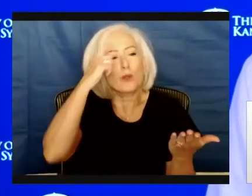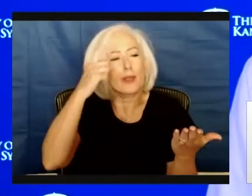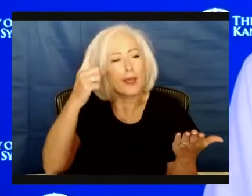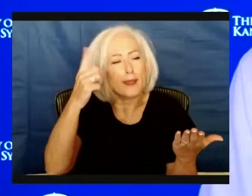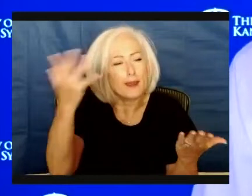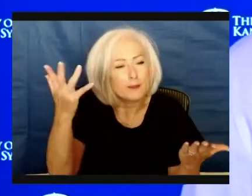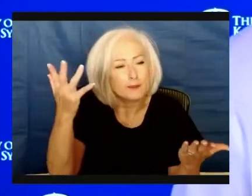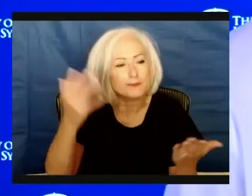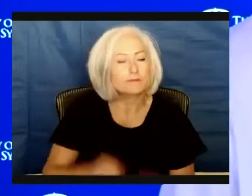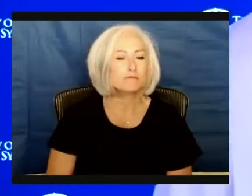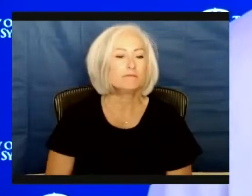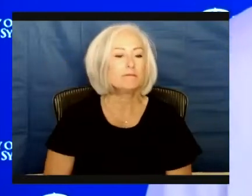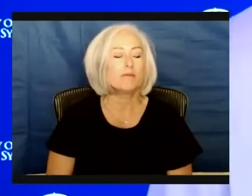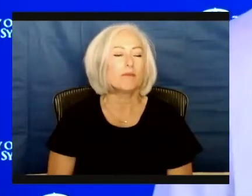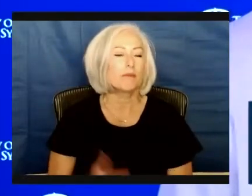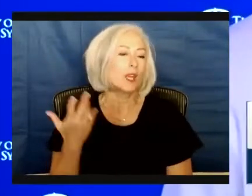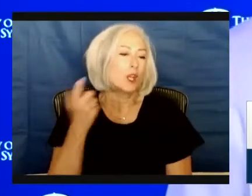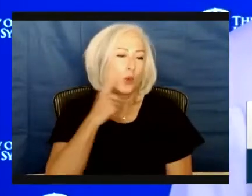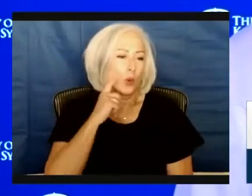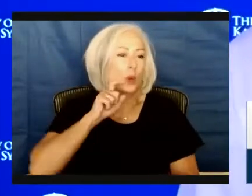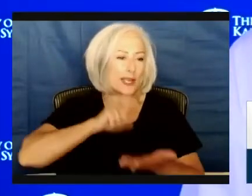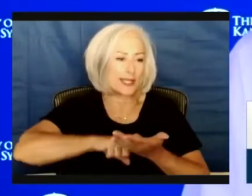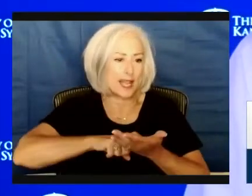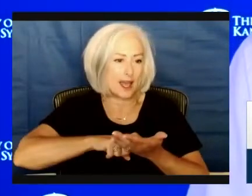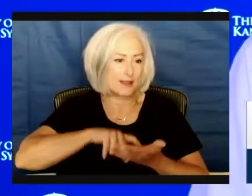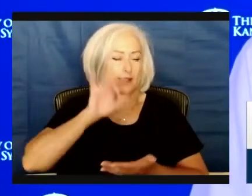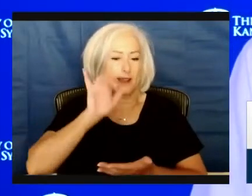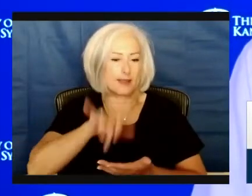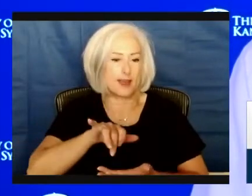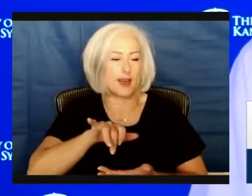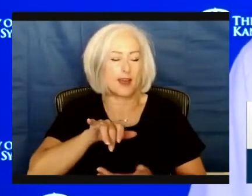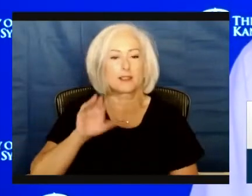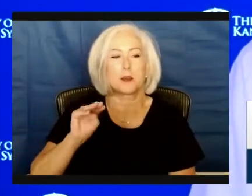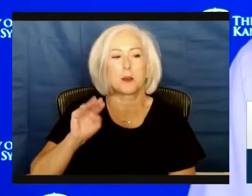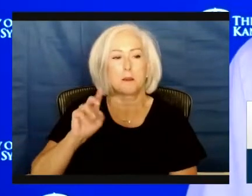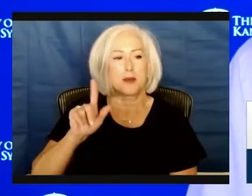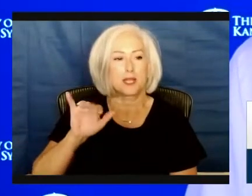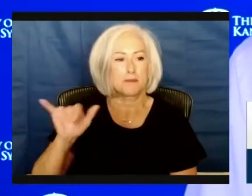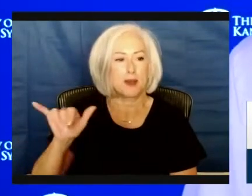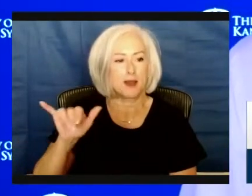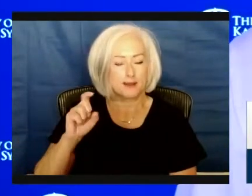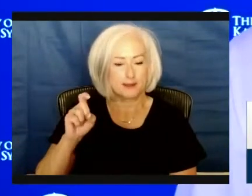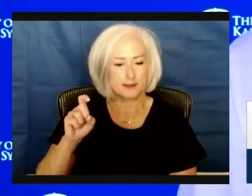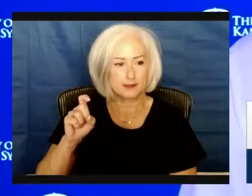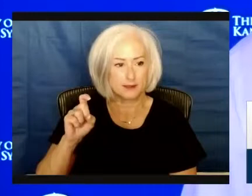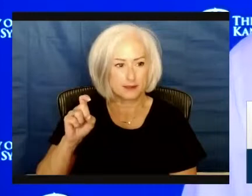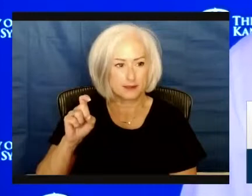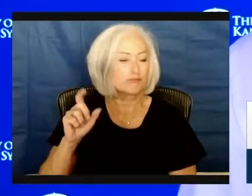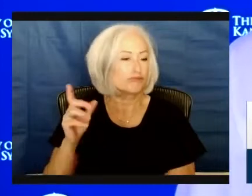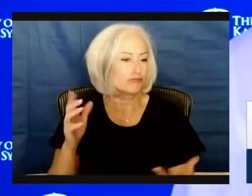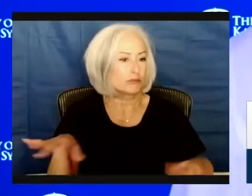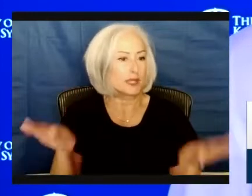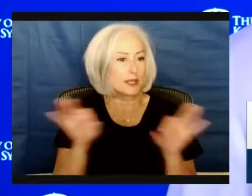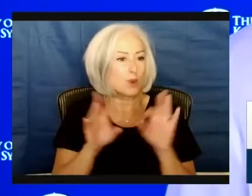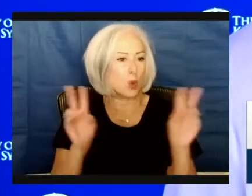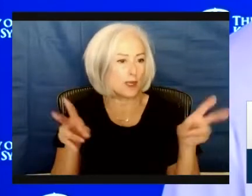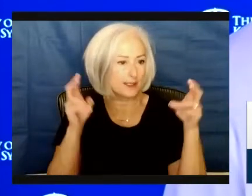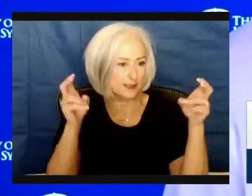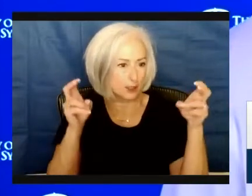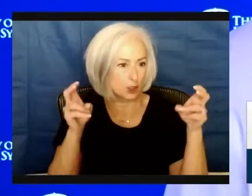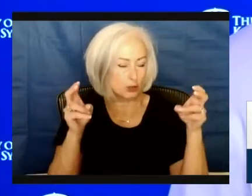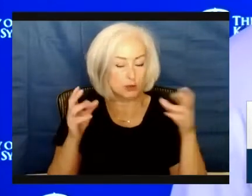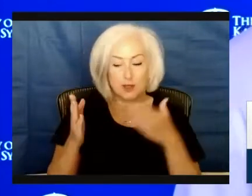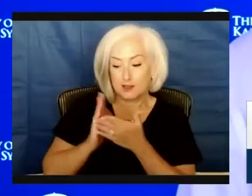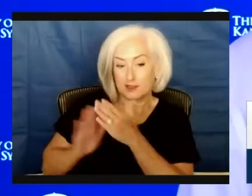just a recognition that now this is an important, prominent issue, especially in some communities rather than